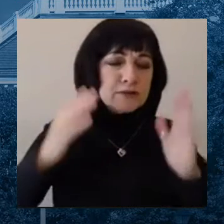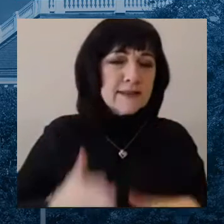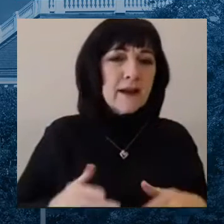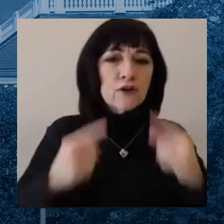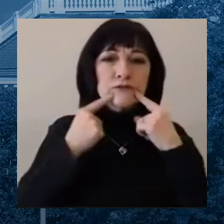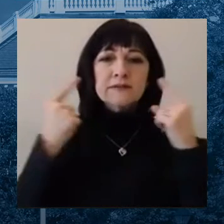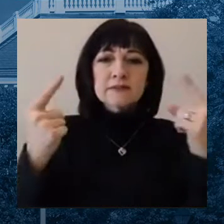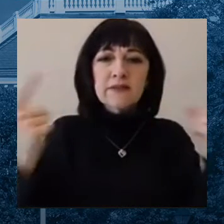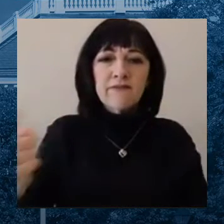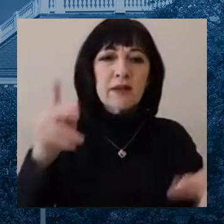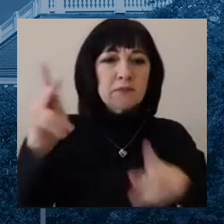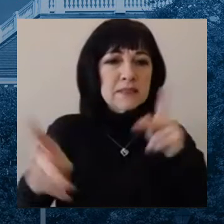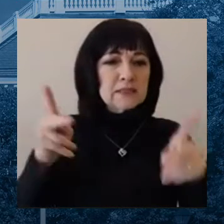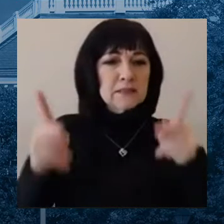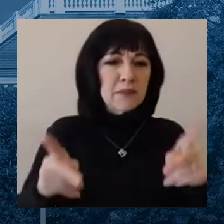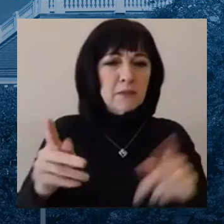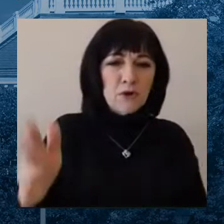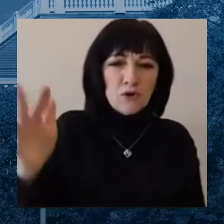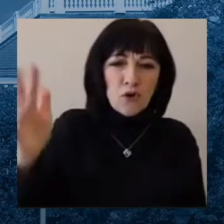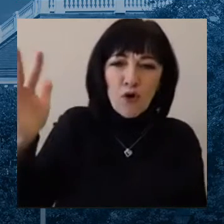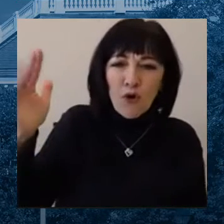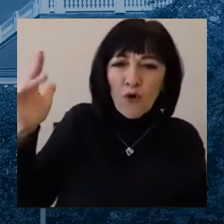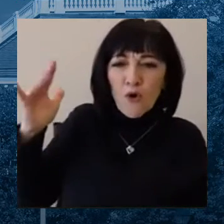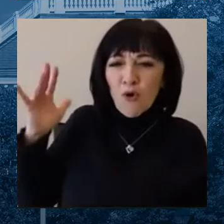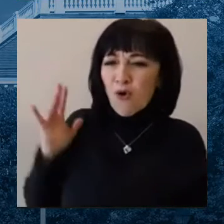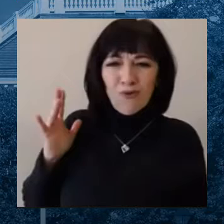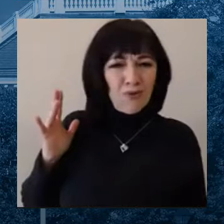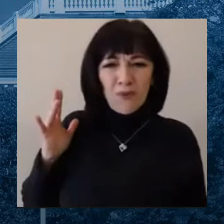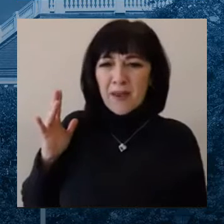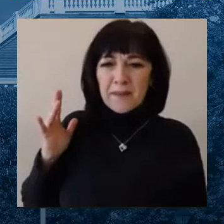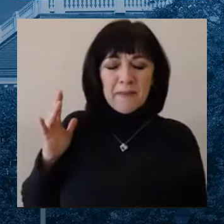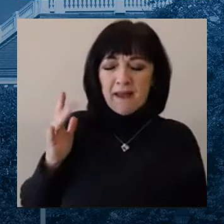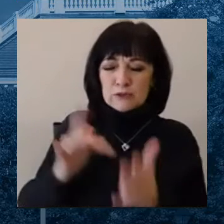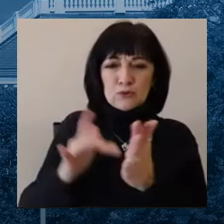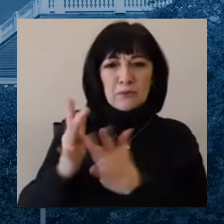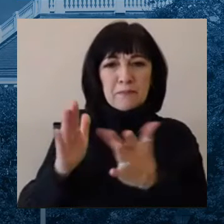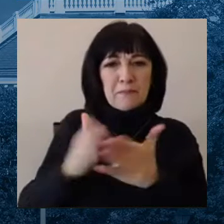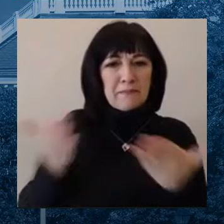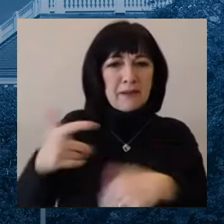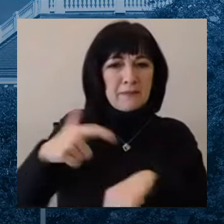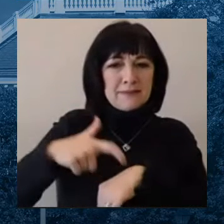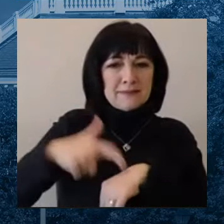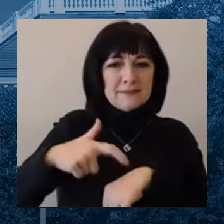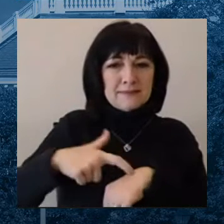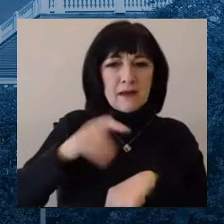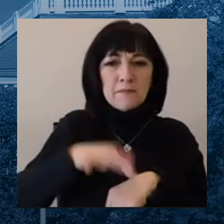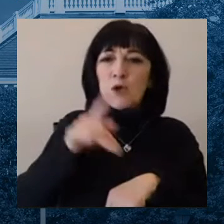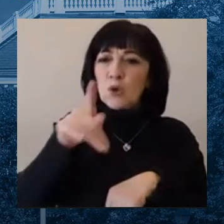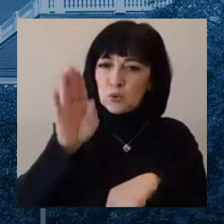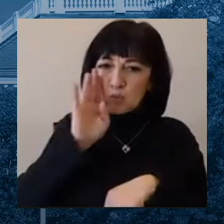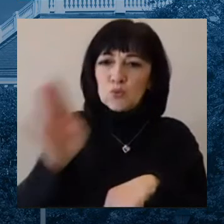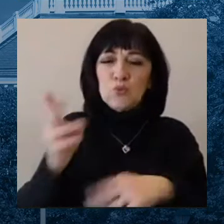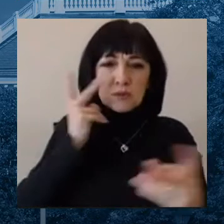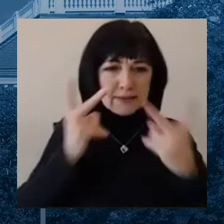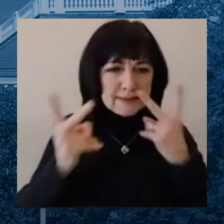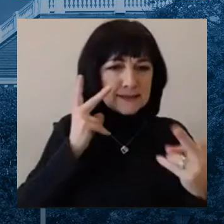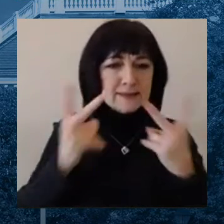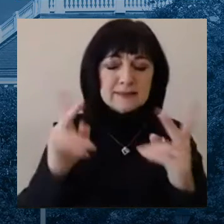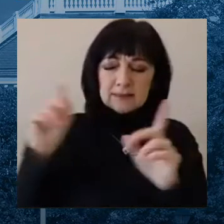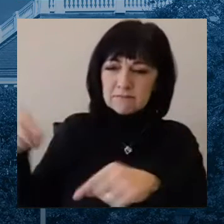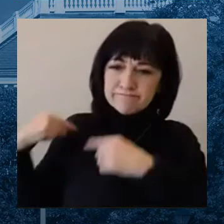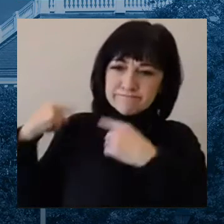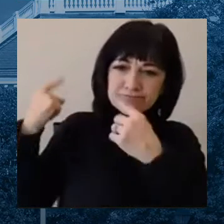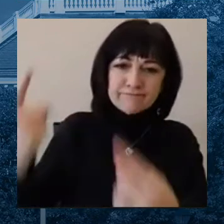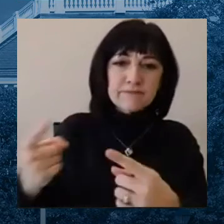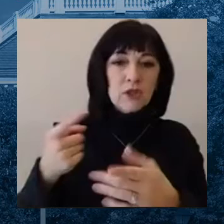and many others going all the way back to biblical times. And you will find the contributions of Blacks coming all the way through Africa. All we